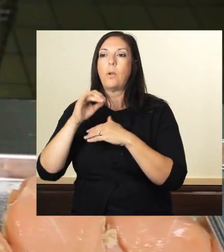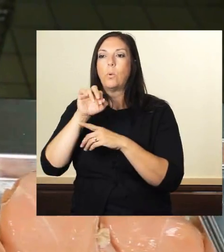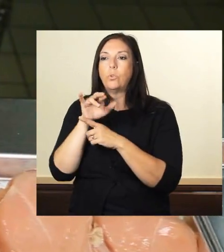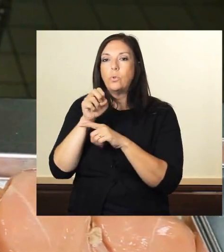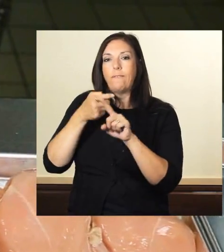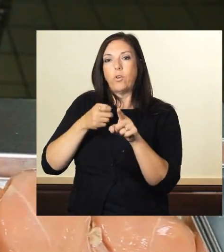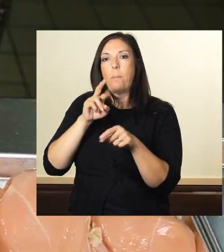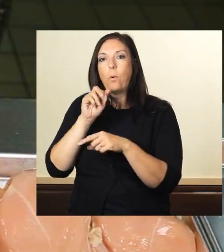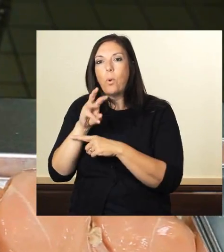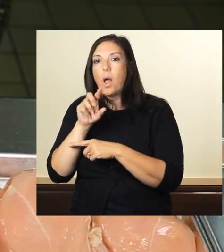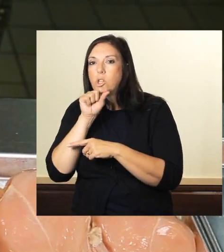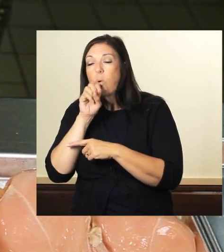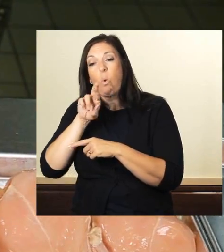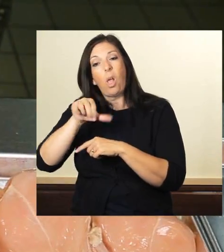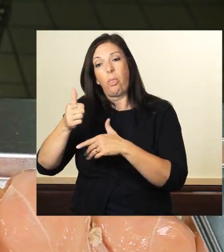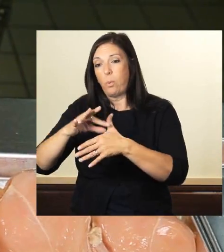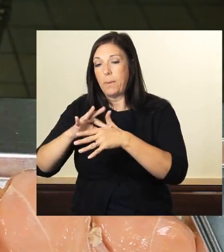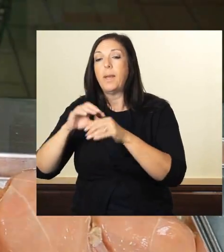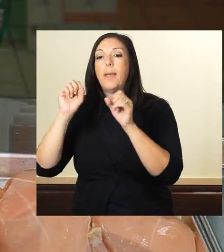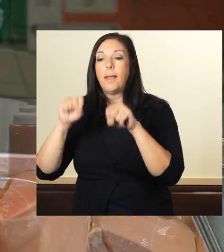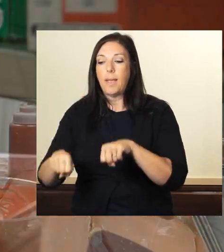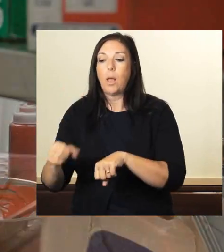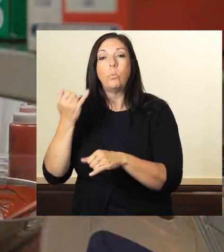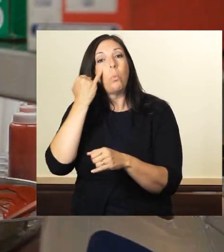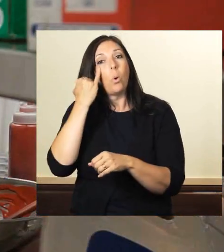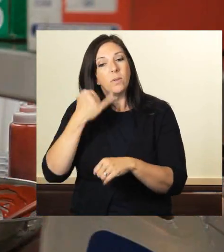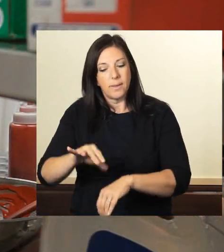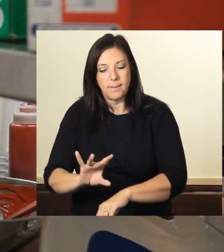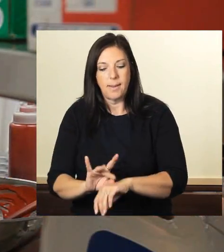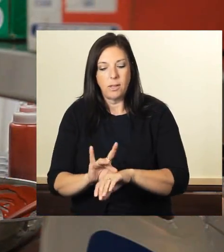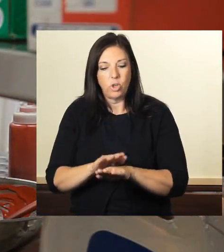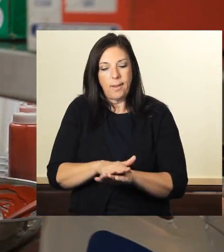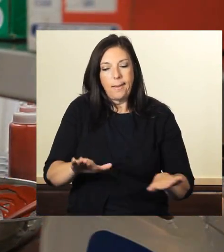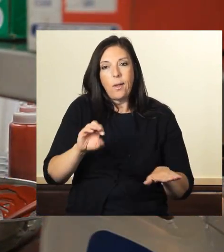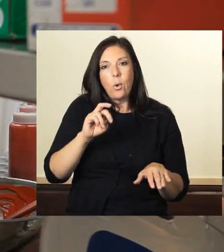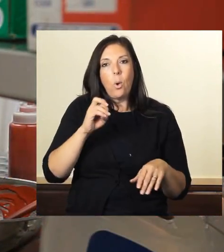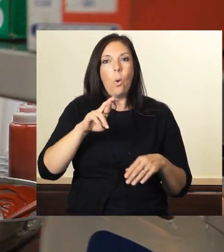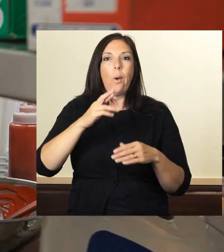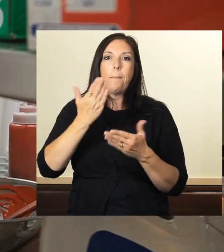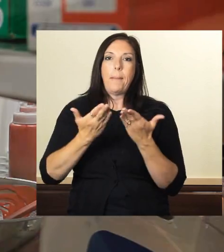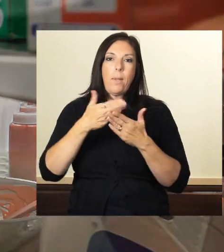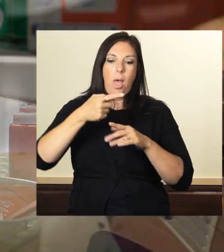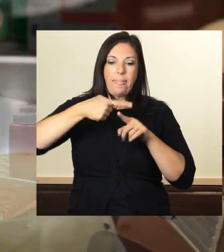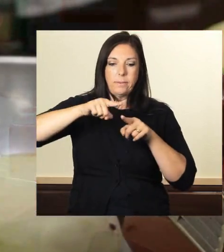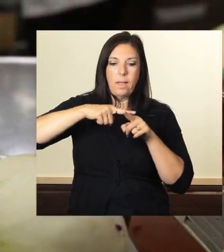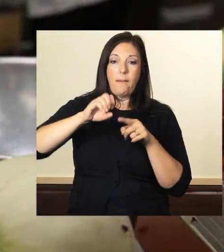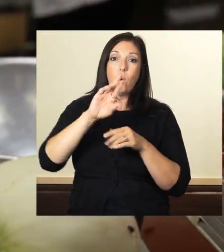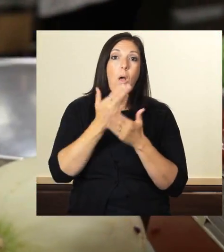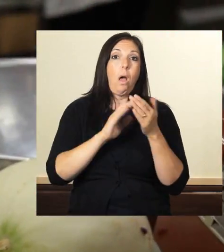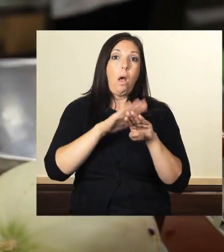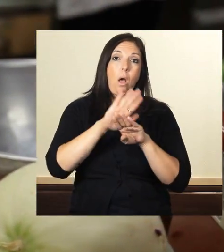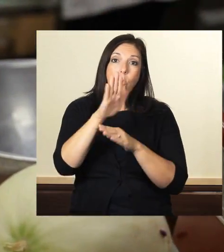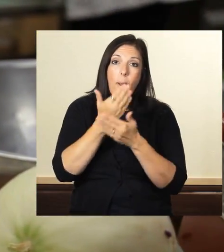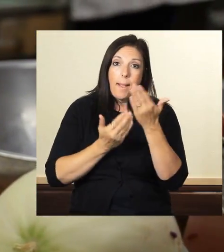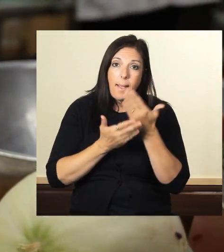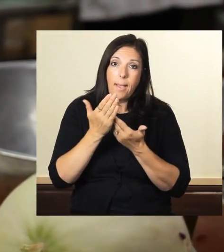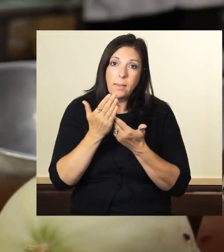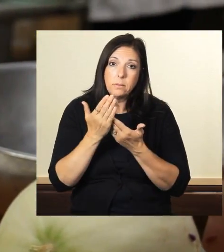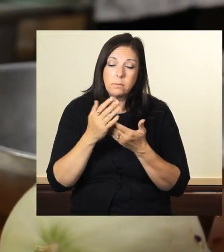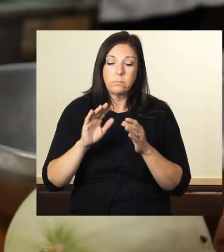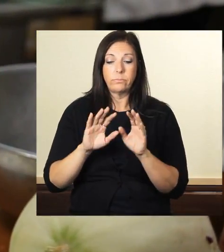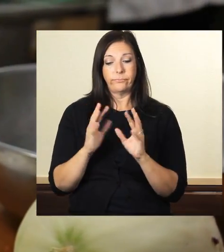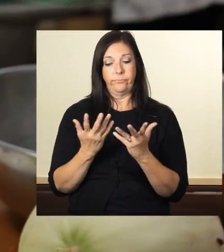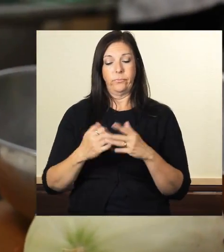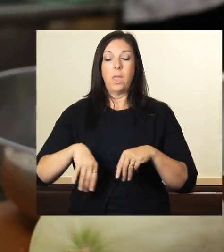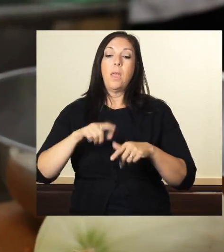or other meat gets onto a counter, cutting board, utensils, or hands. The bacteria present can spread to other